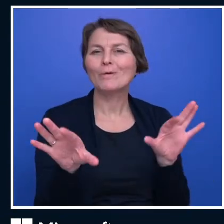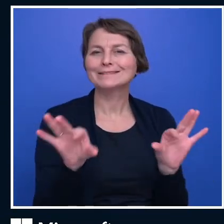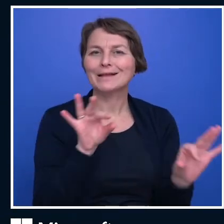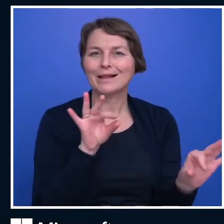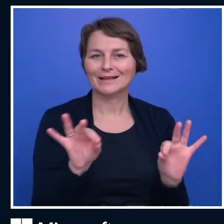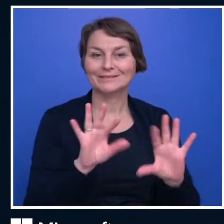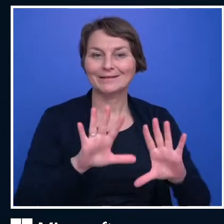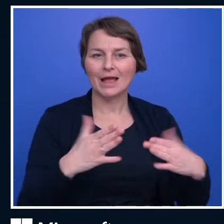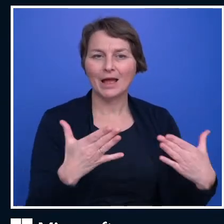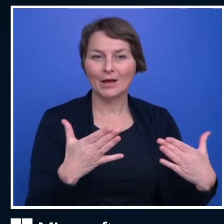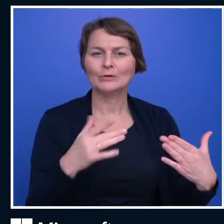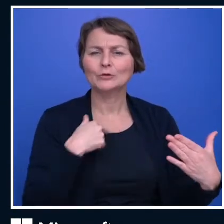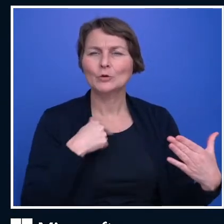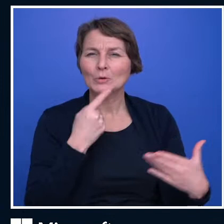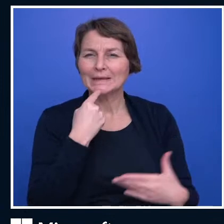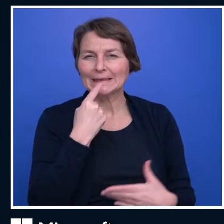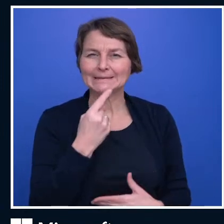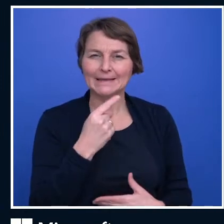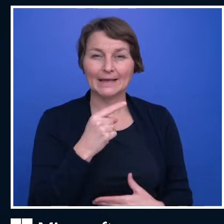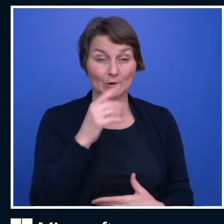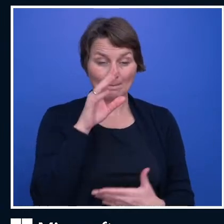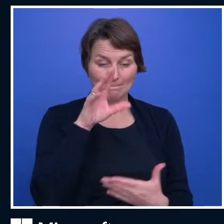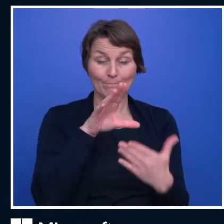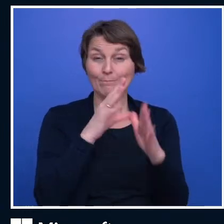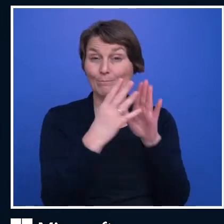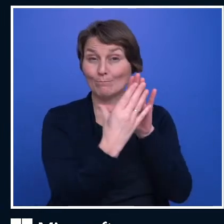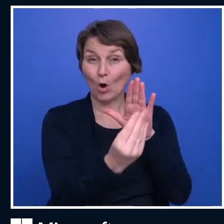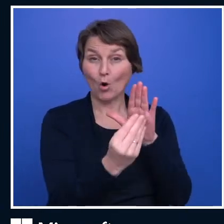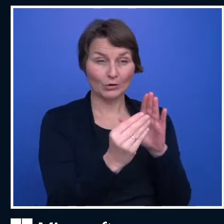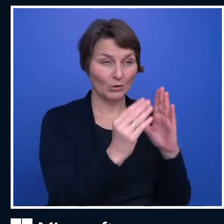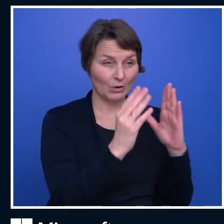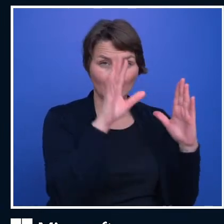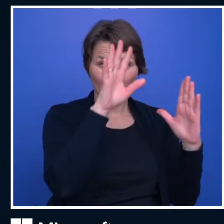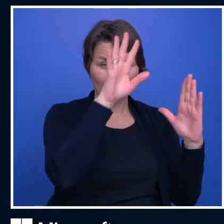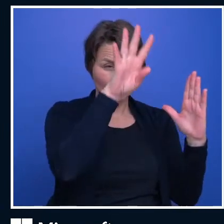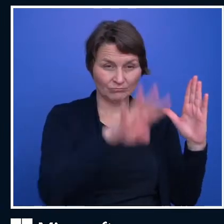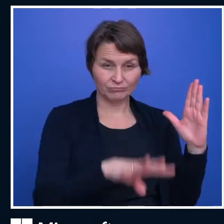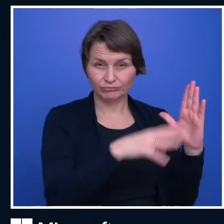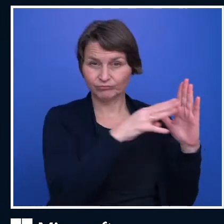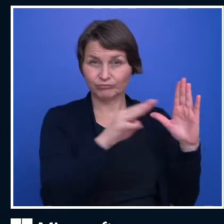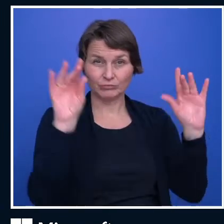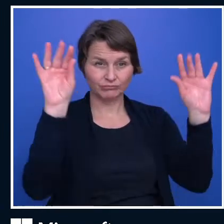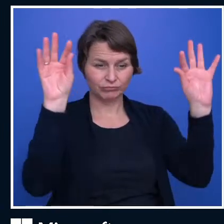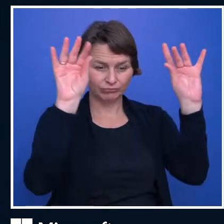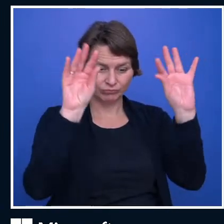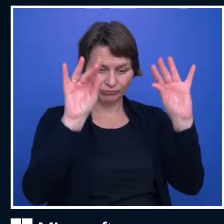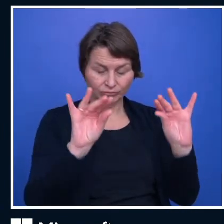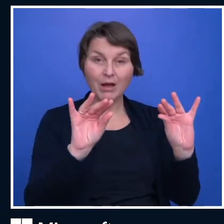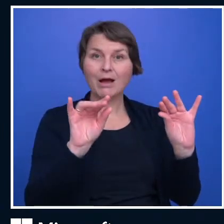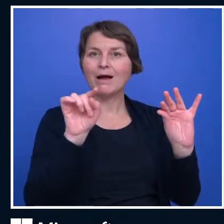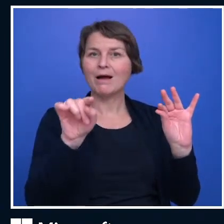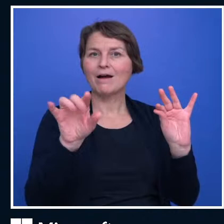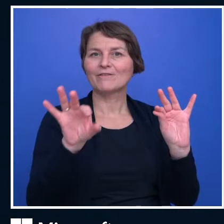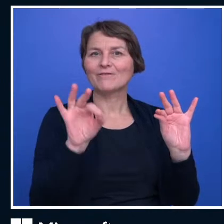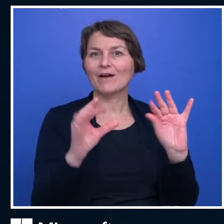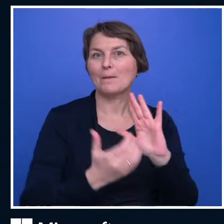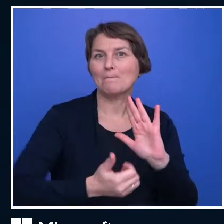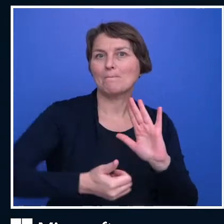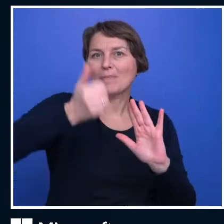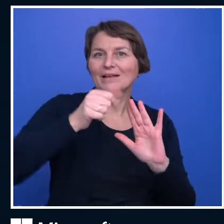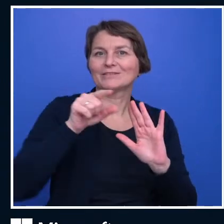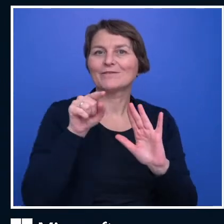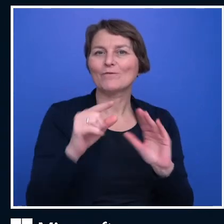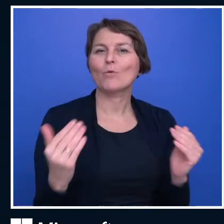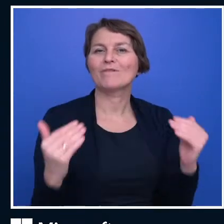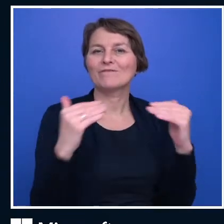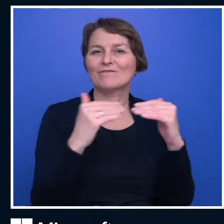find out the best model I need. So with FAIRlearn, you have a couple of mitigation, has a few algorithms